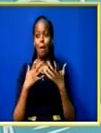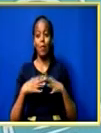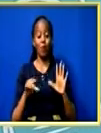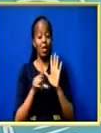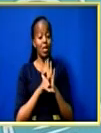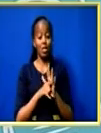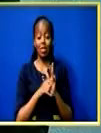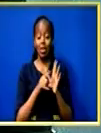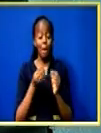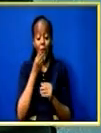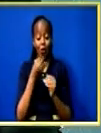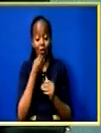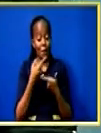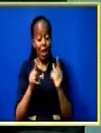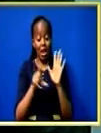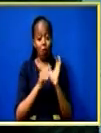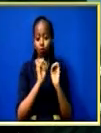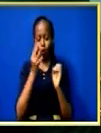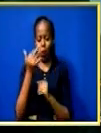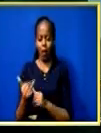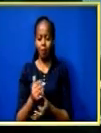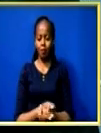them? Illegally. Because of what?